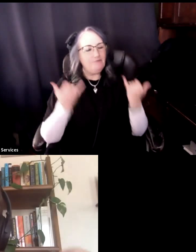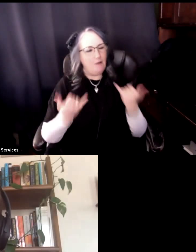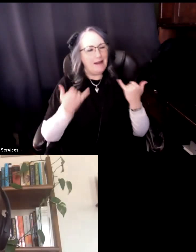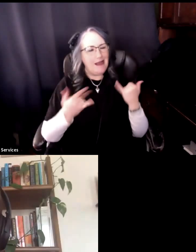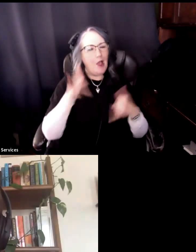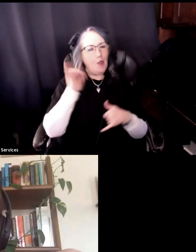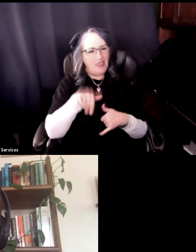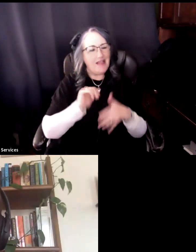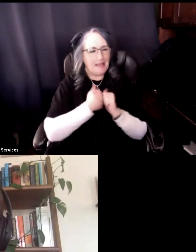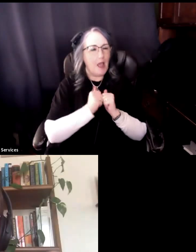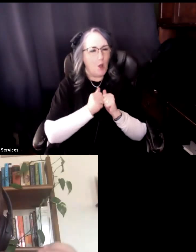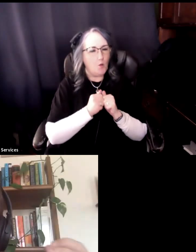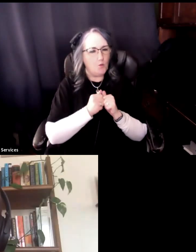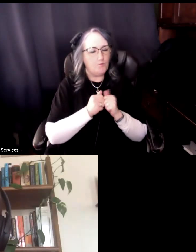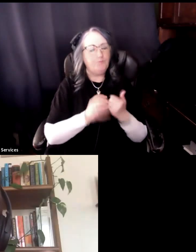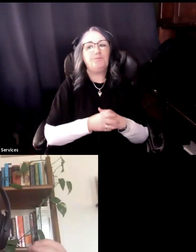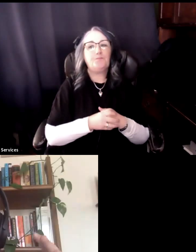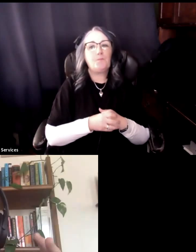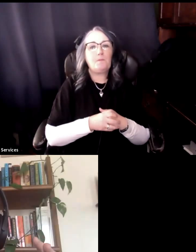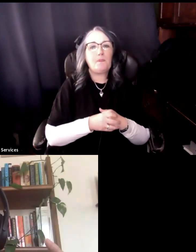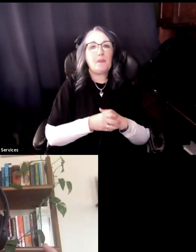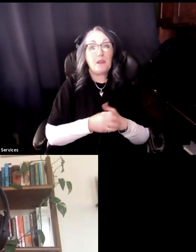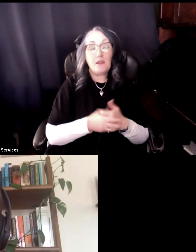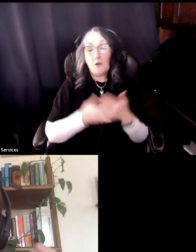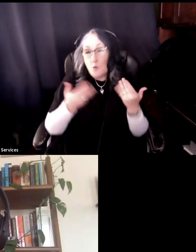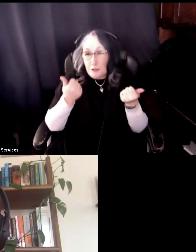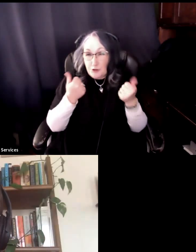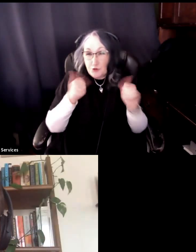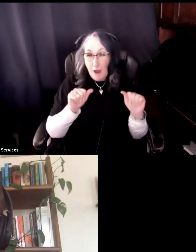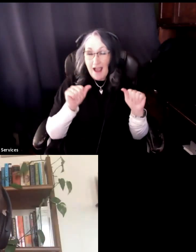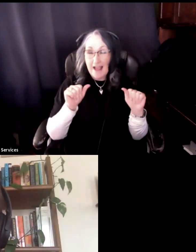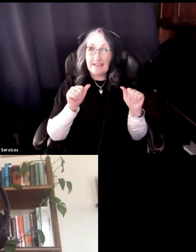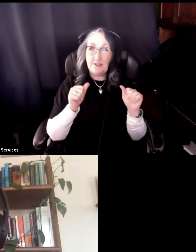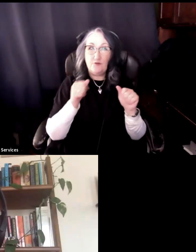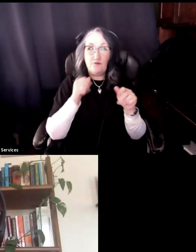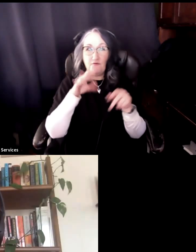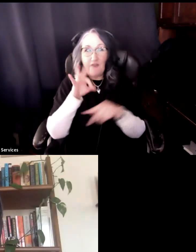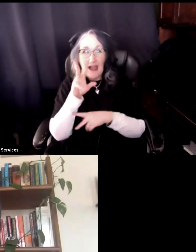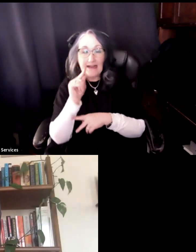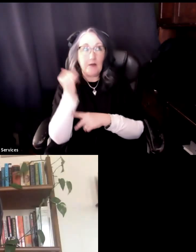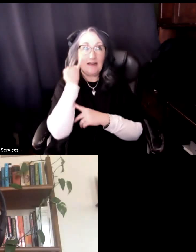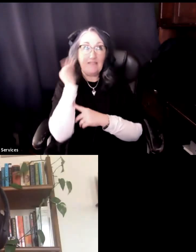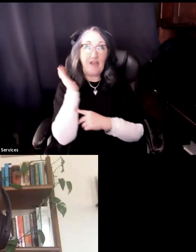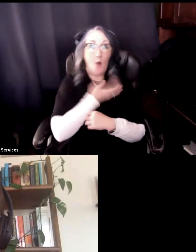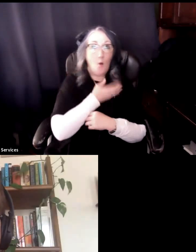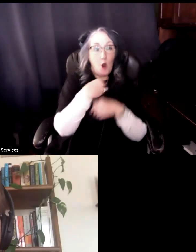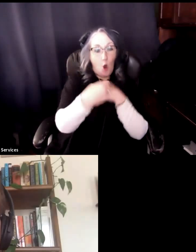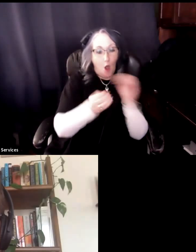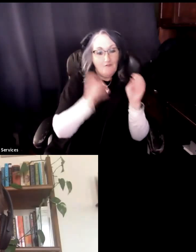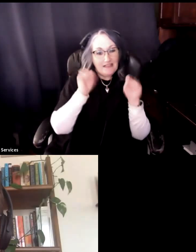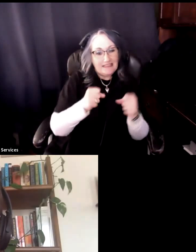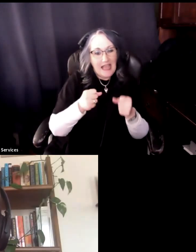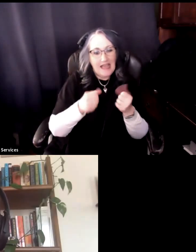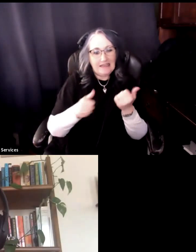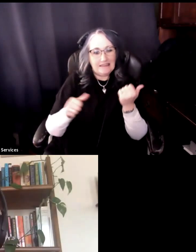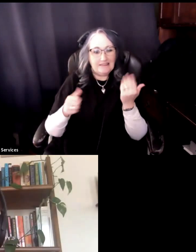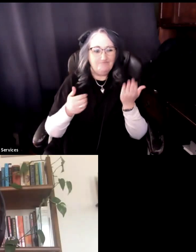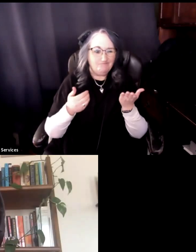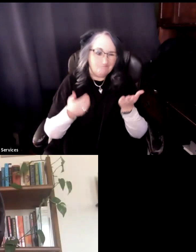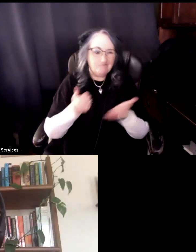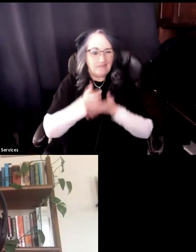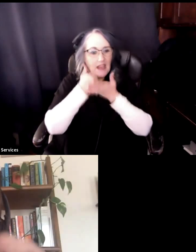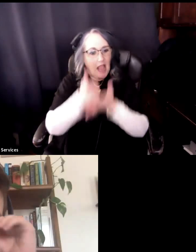are other, we're looking into the ability for our office to help individuals directly sign up, but this is something I don't have new information